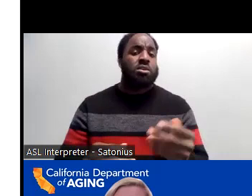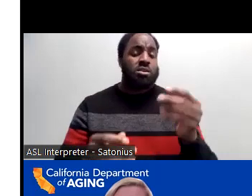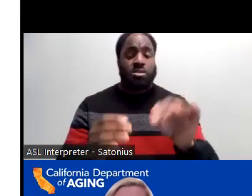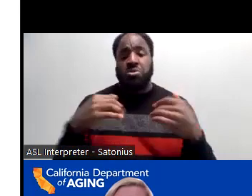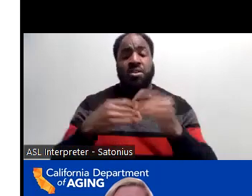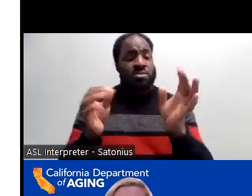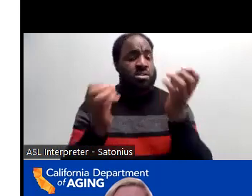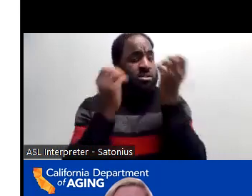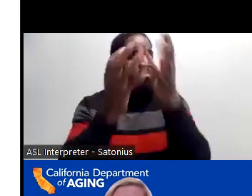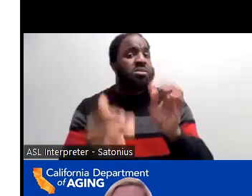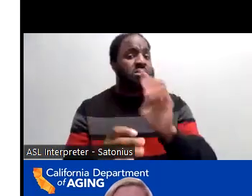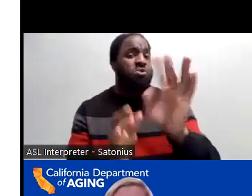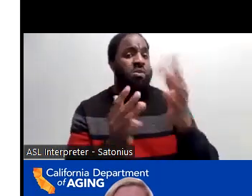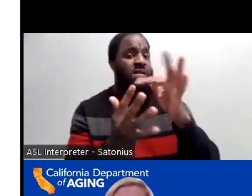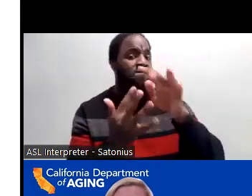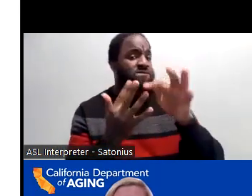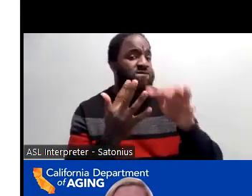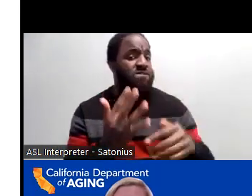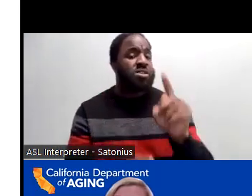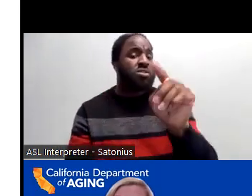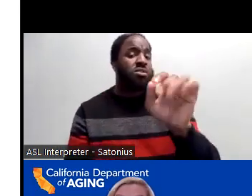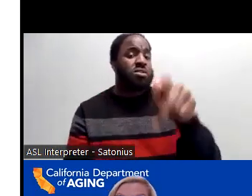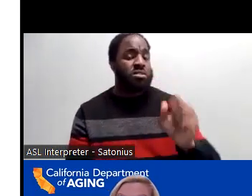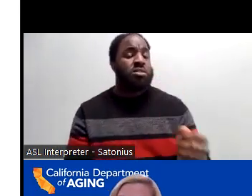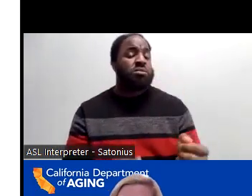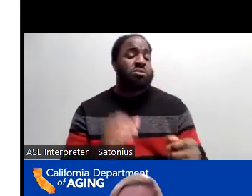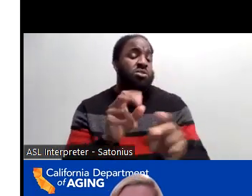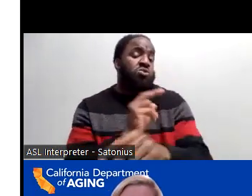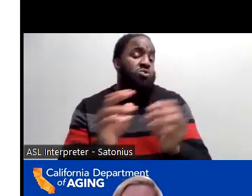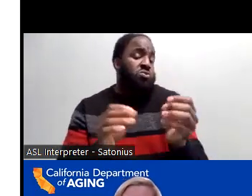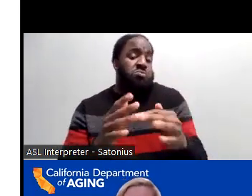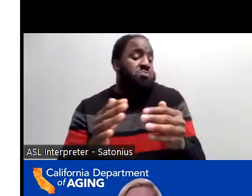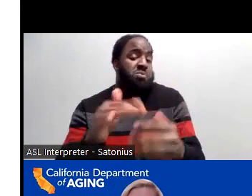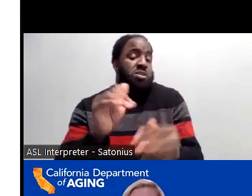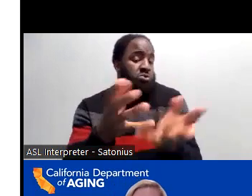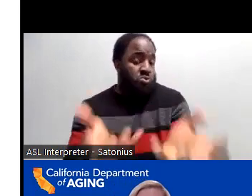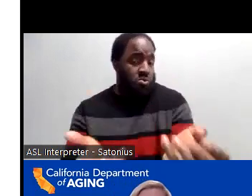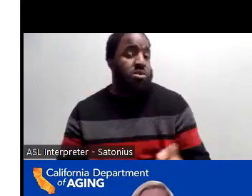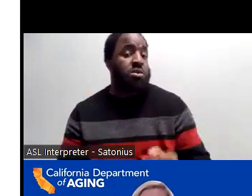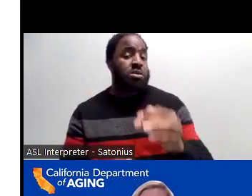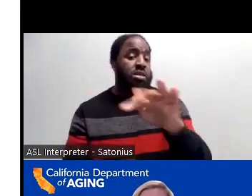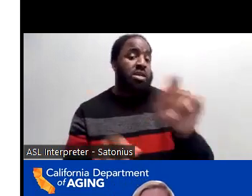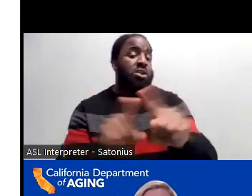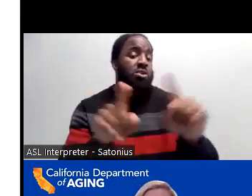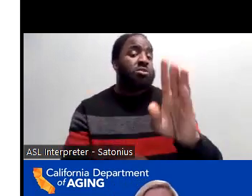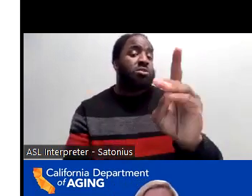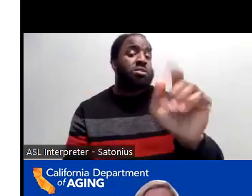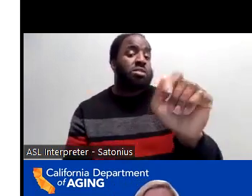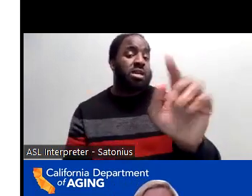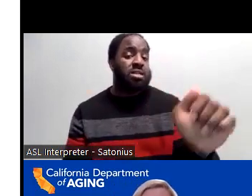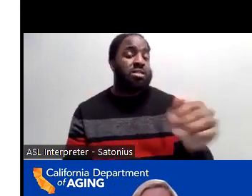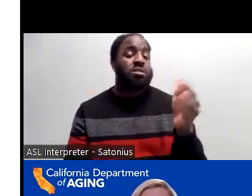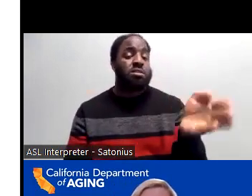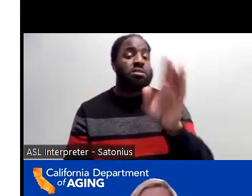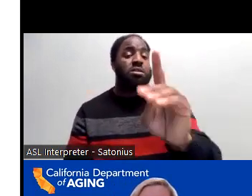fingertips to access and use as you wish, as is the aging data dashboard. So we're very